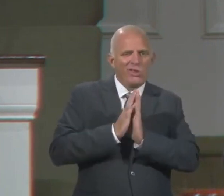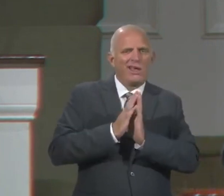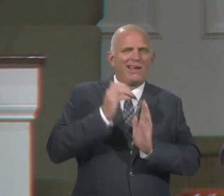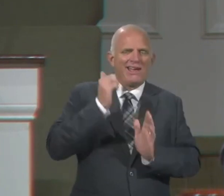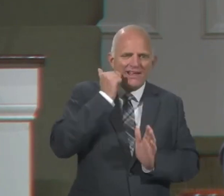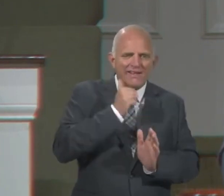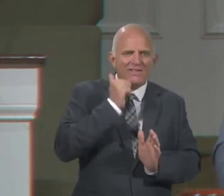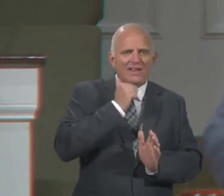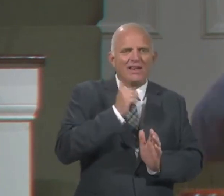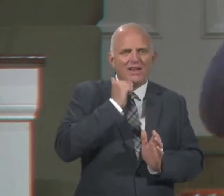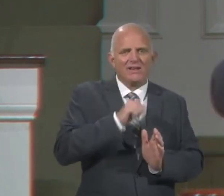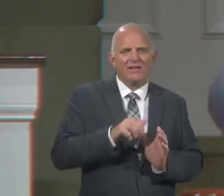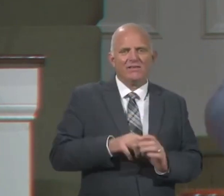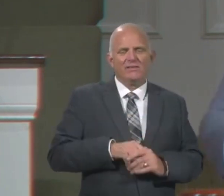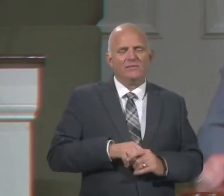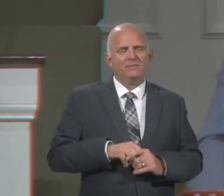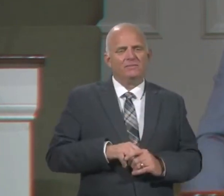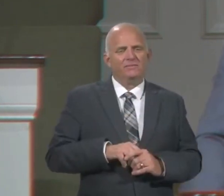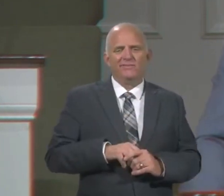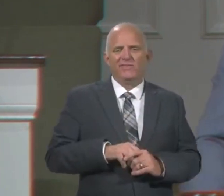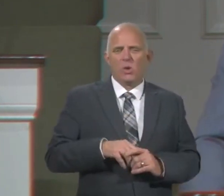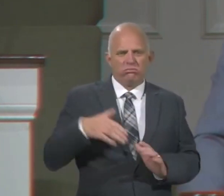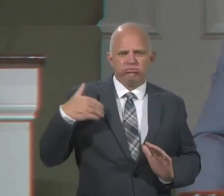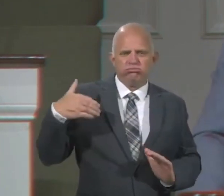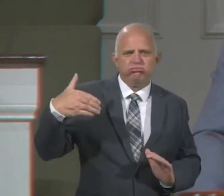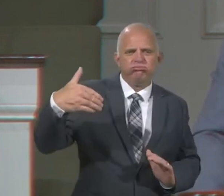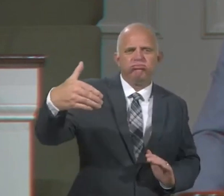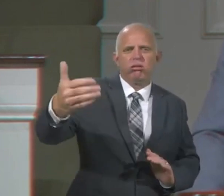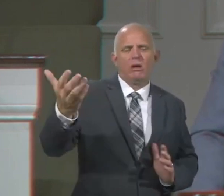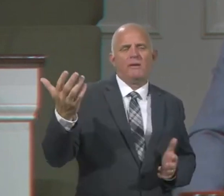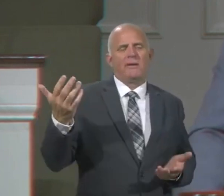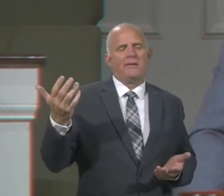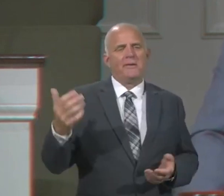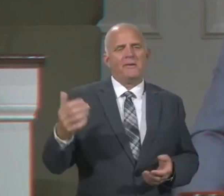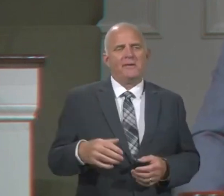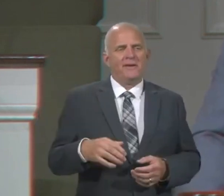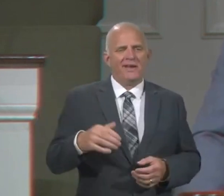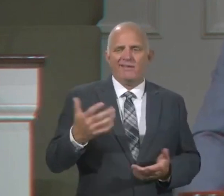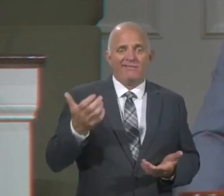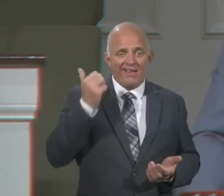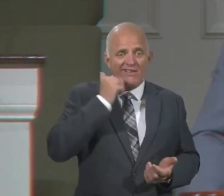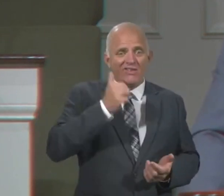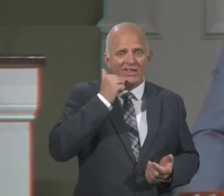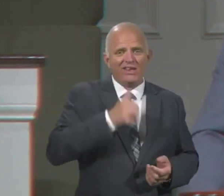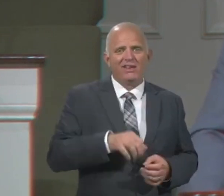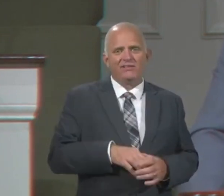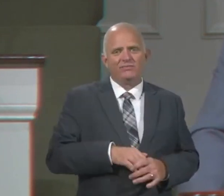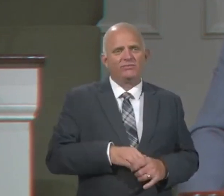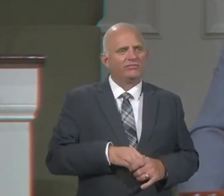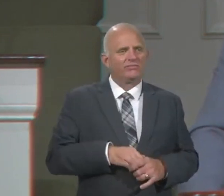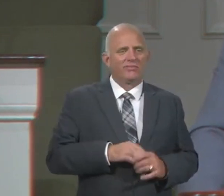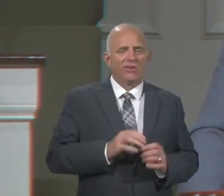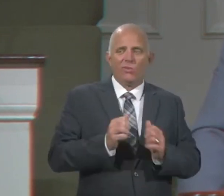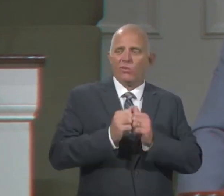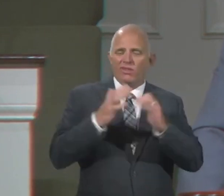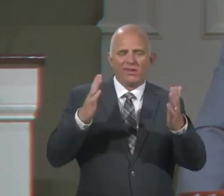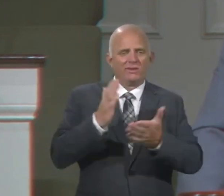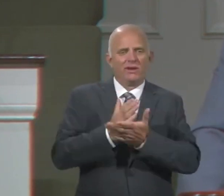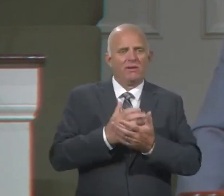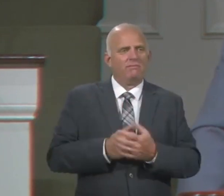pray regularly. I need to pray daily. I need to pray without ceasing.